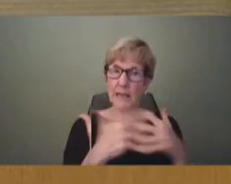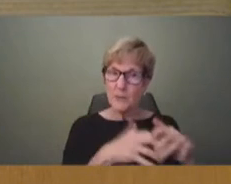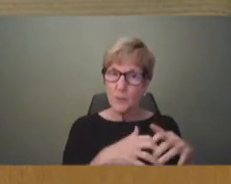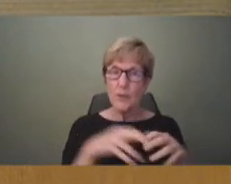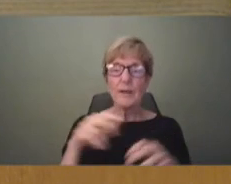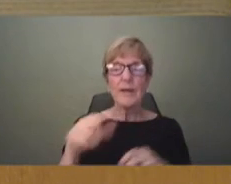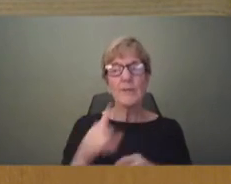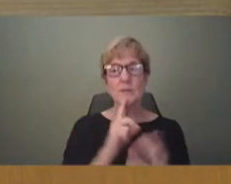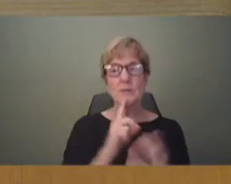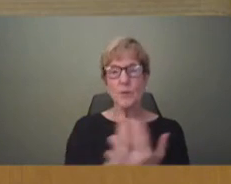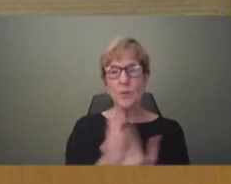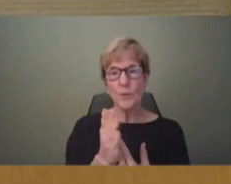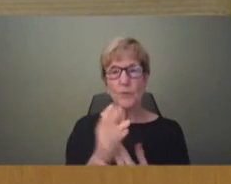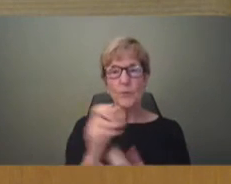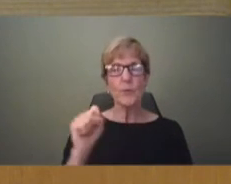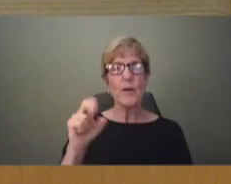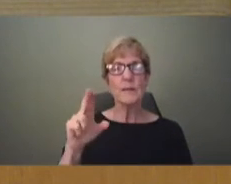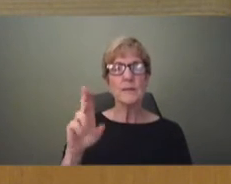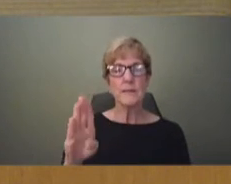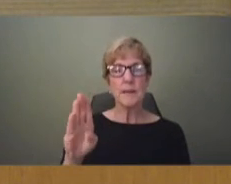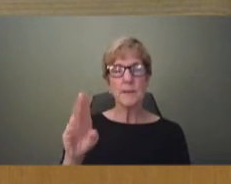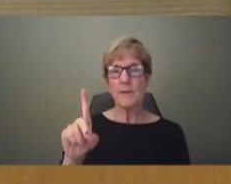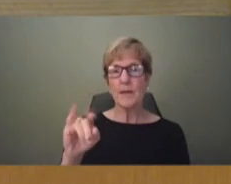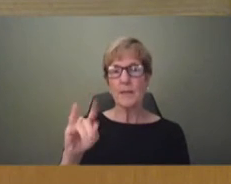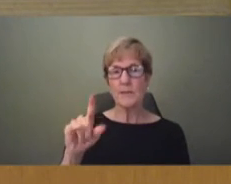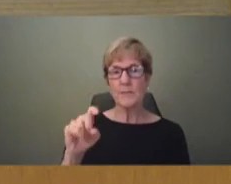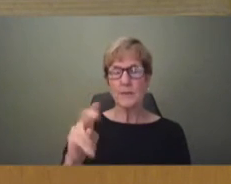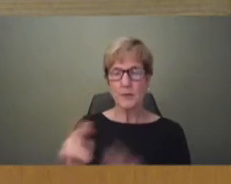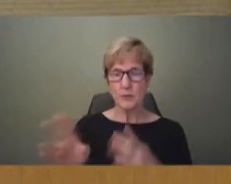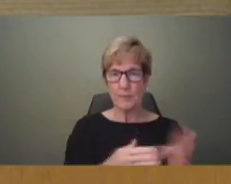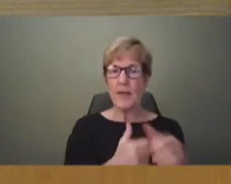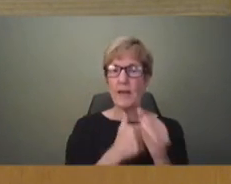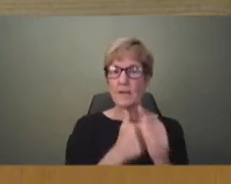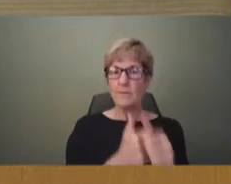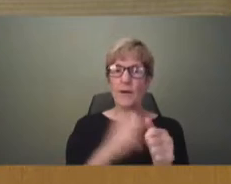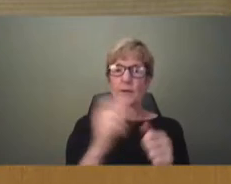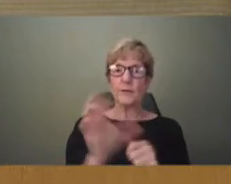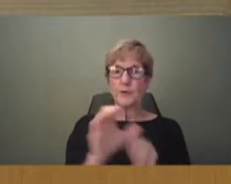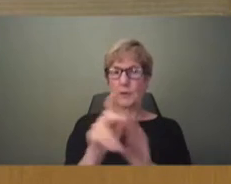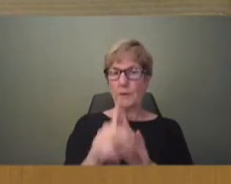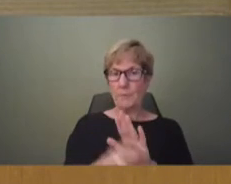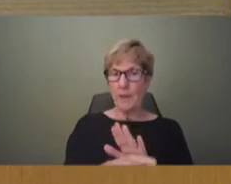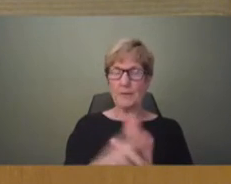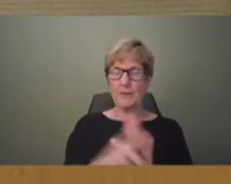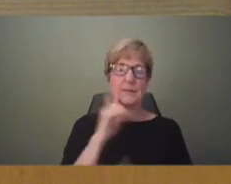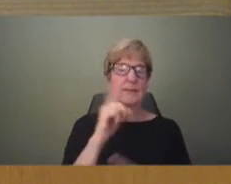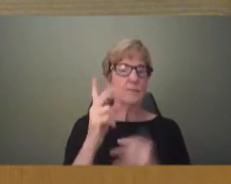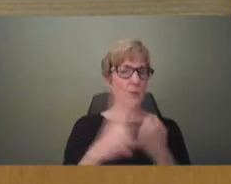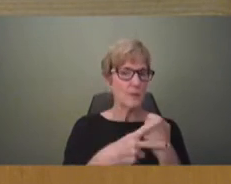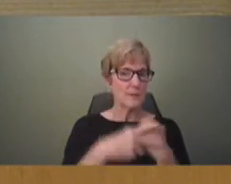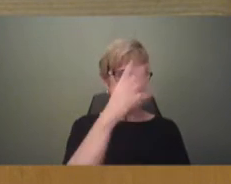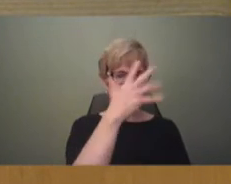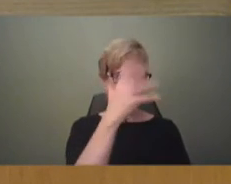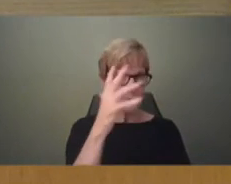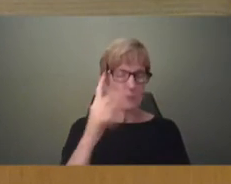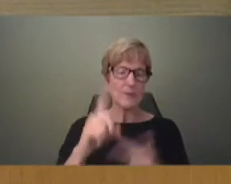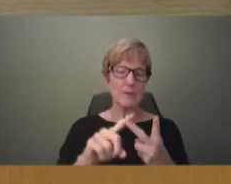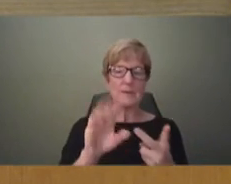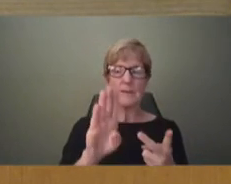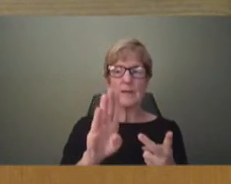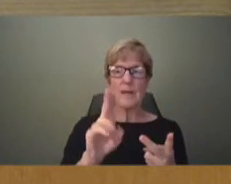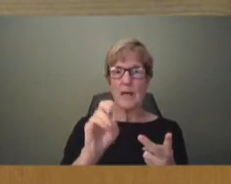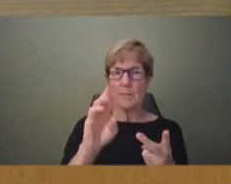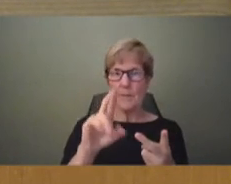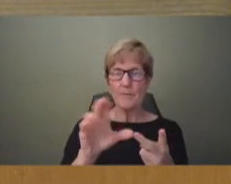through uh subdivision planning and would be required to follow the Charlotte policies for tree save for buffers for setbacks